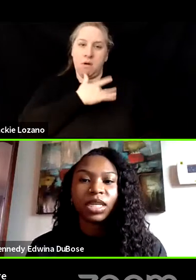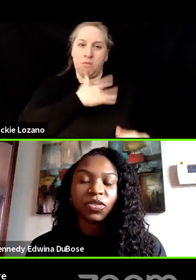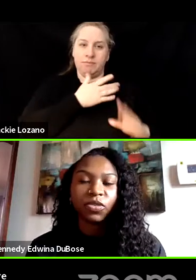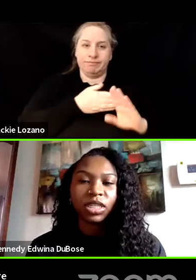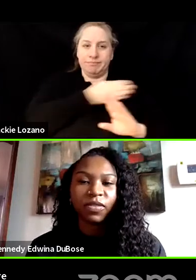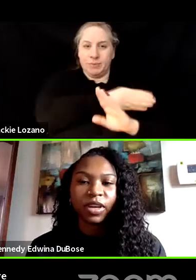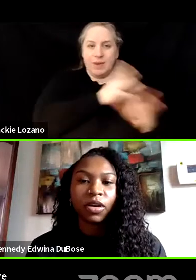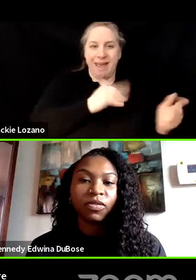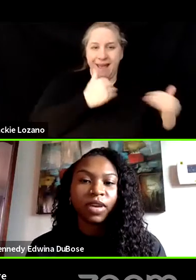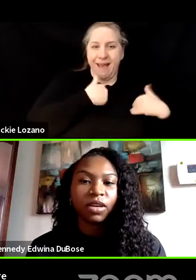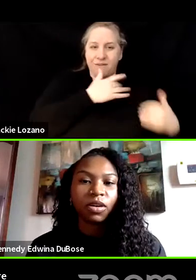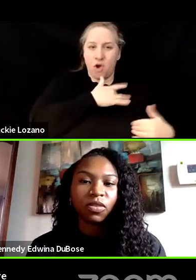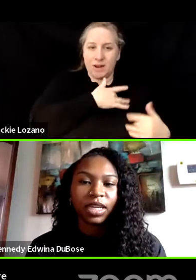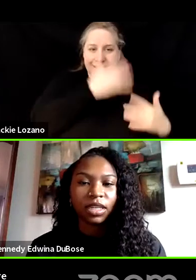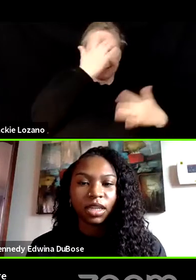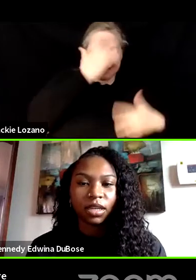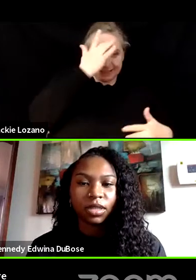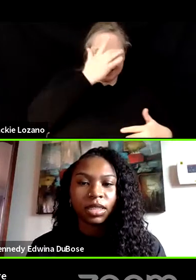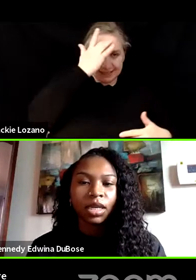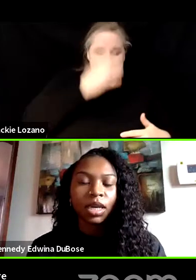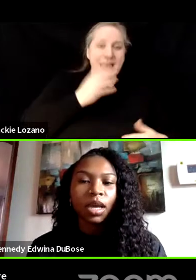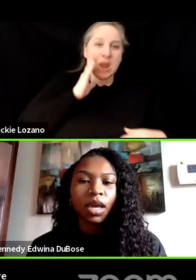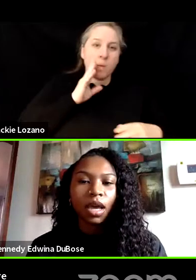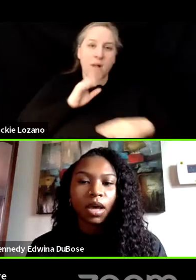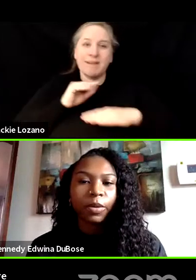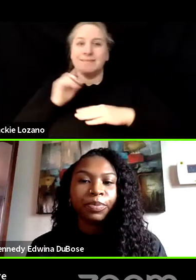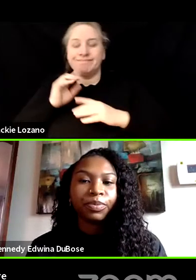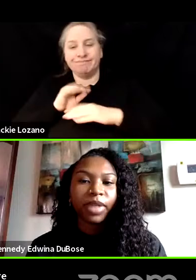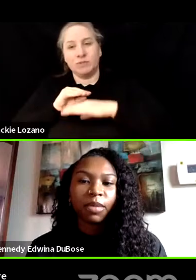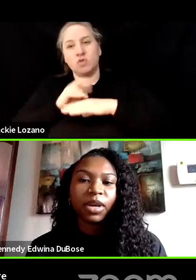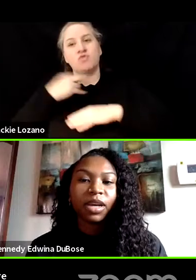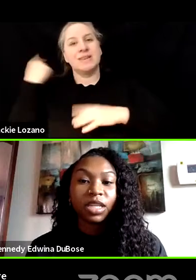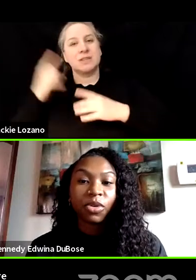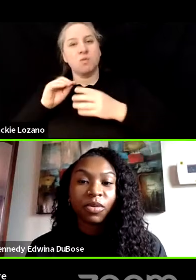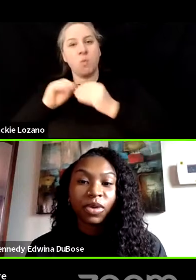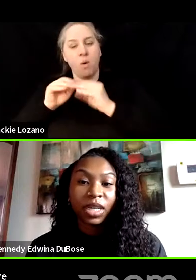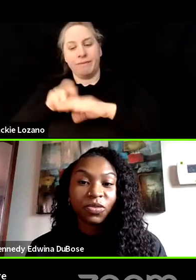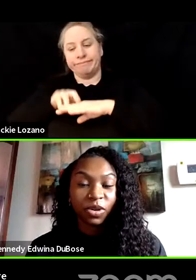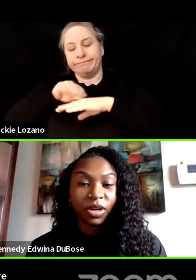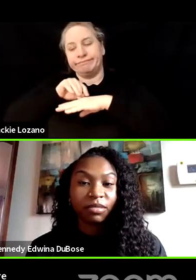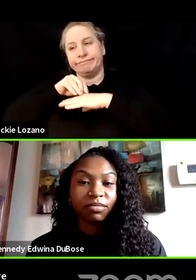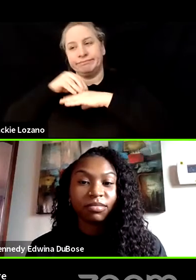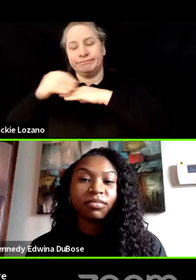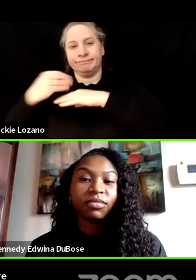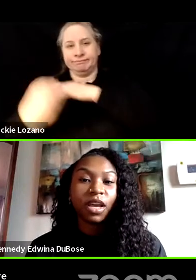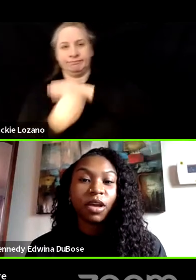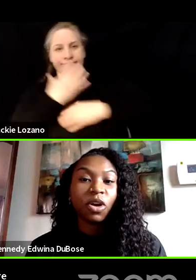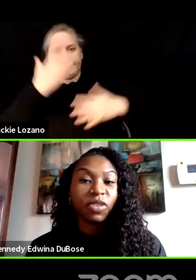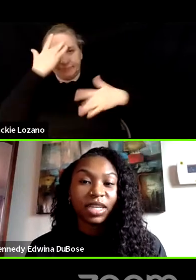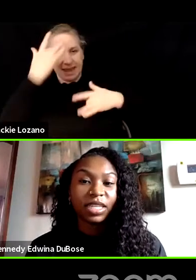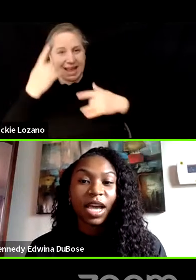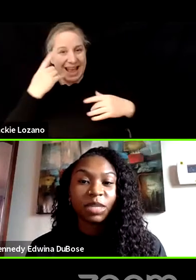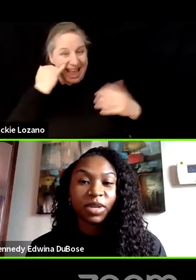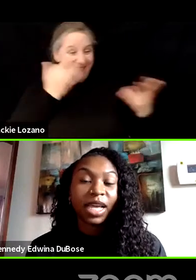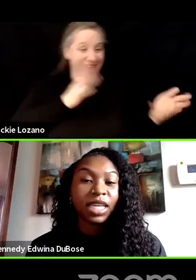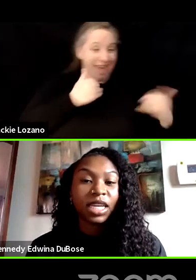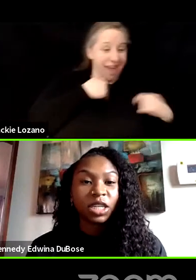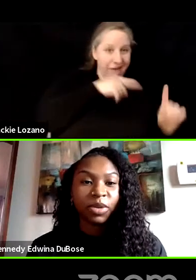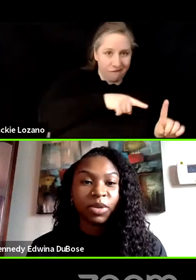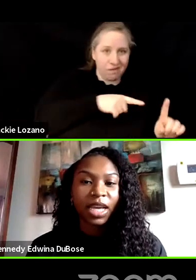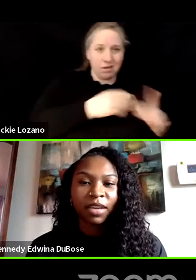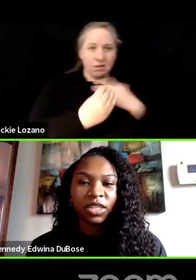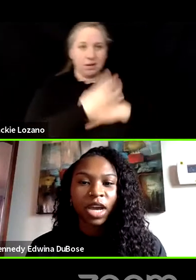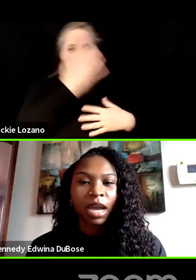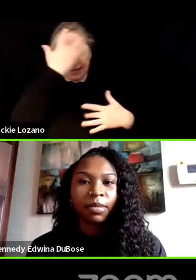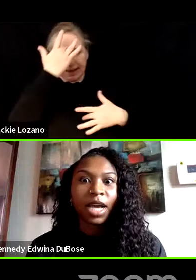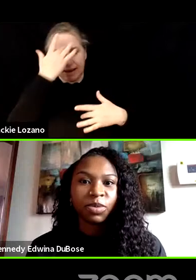are more at risk for severe or fatal COVID-19 illness. Black Americans are more at risk for COVID-19 hospitalization,